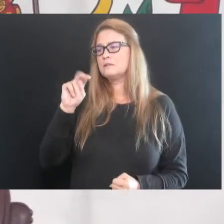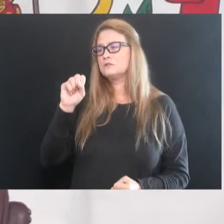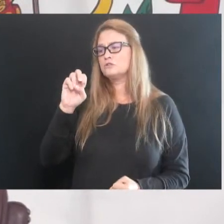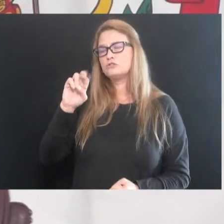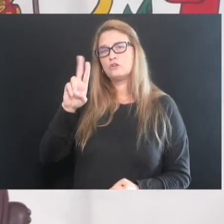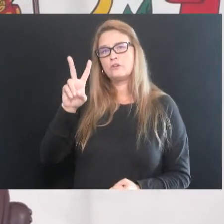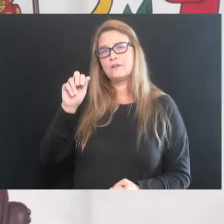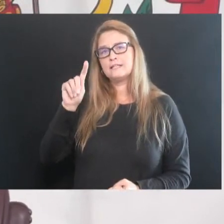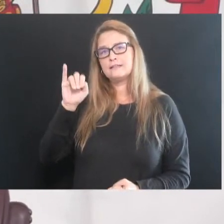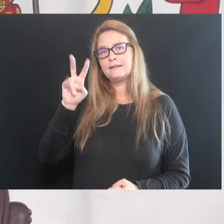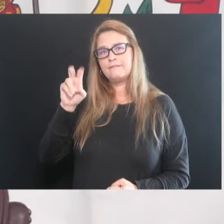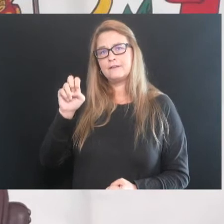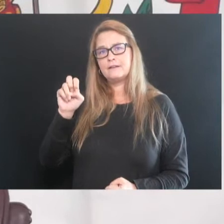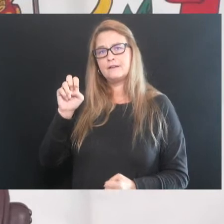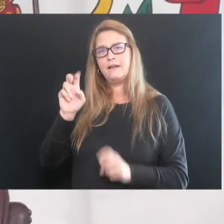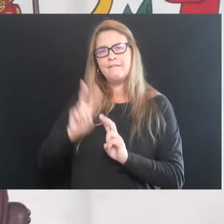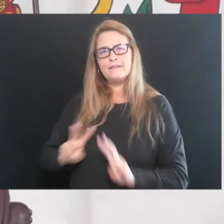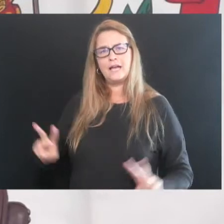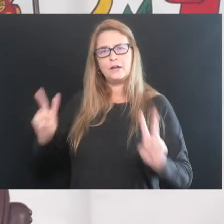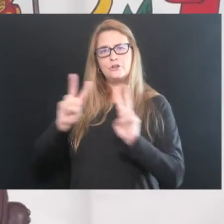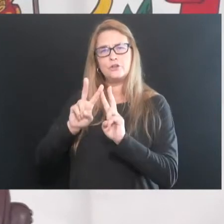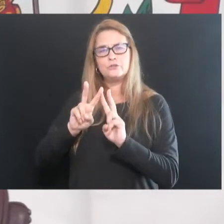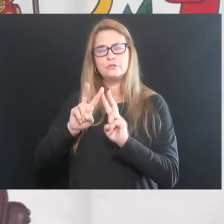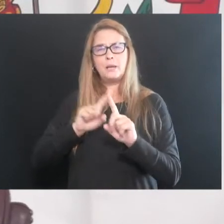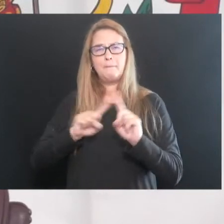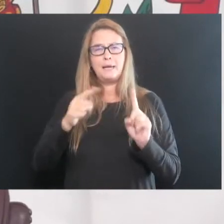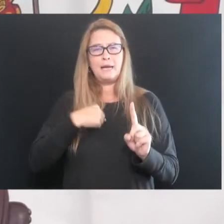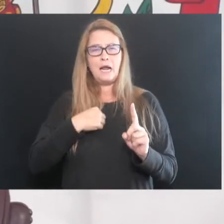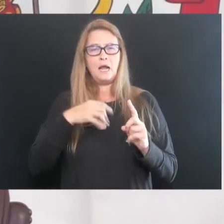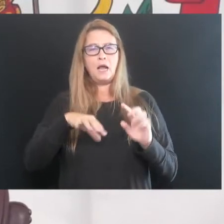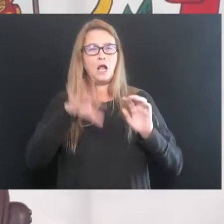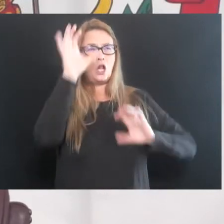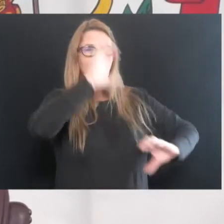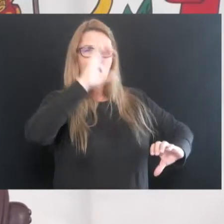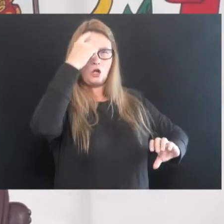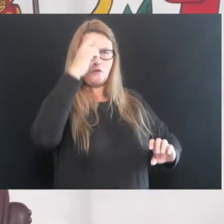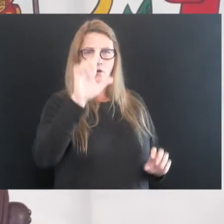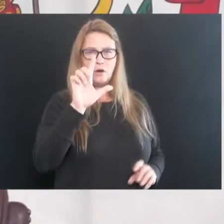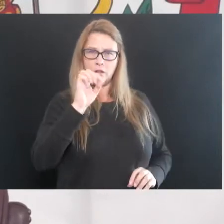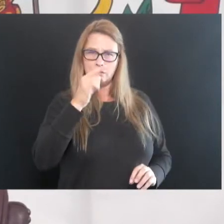I try to strike a balance between,